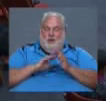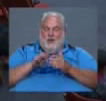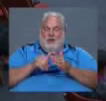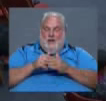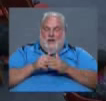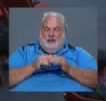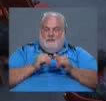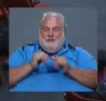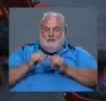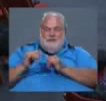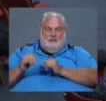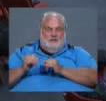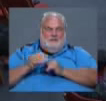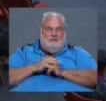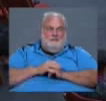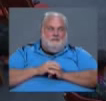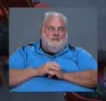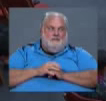individually.